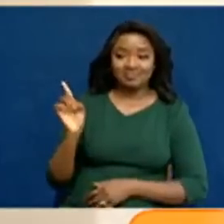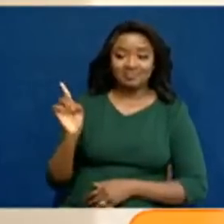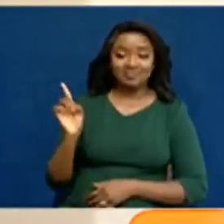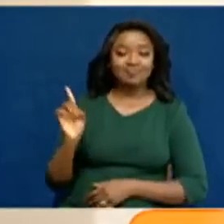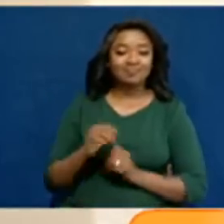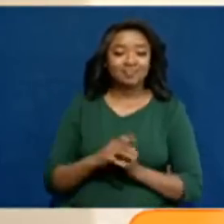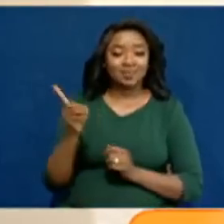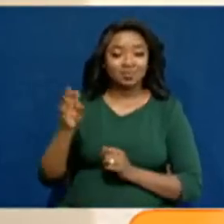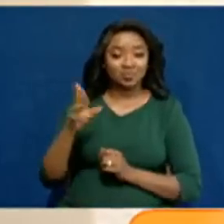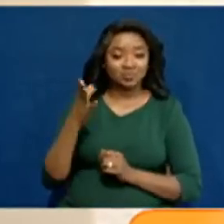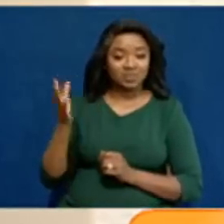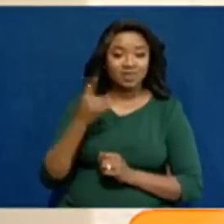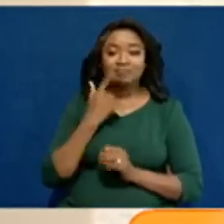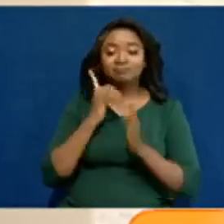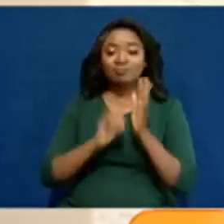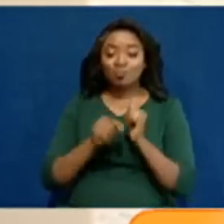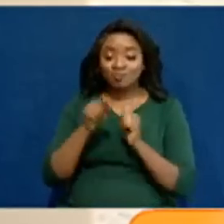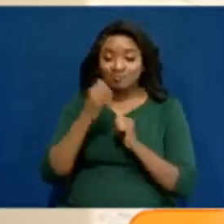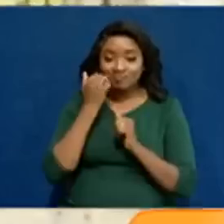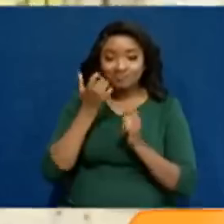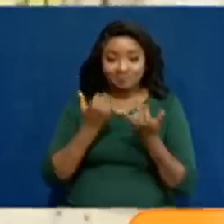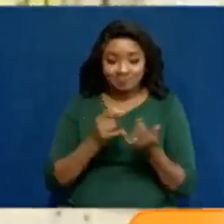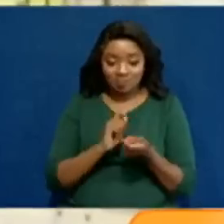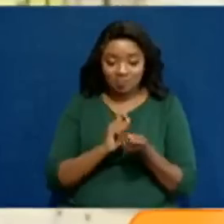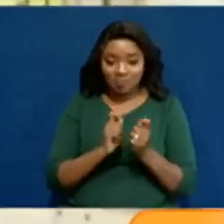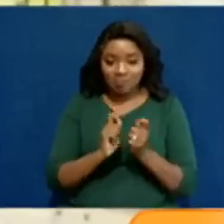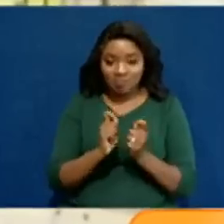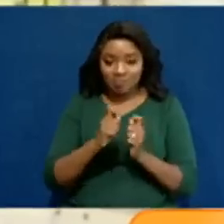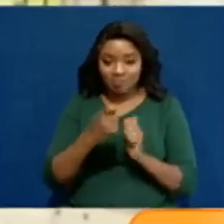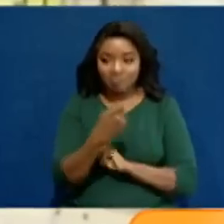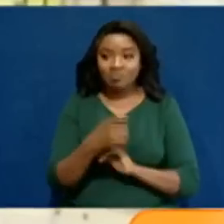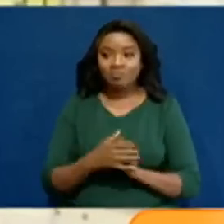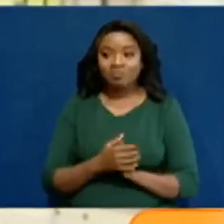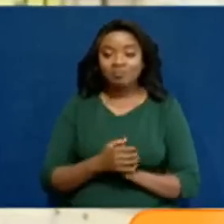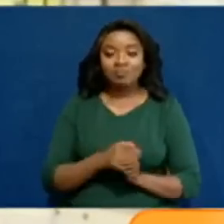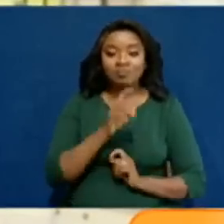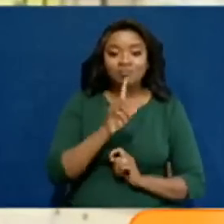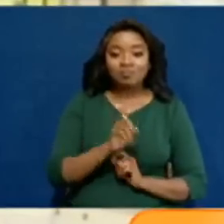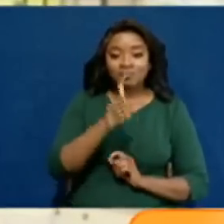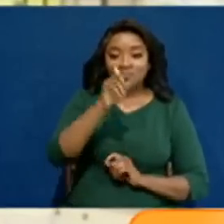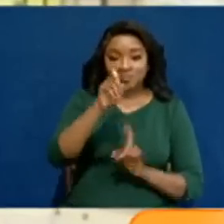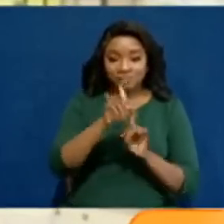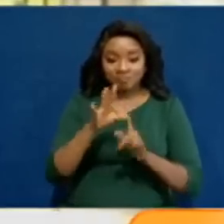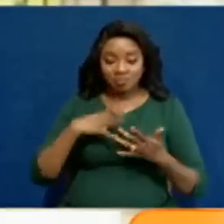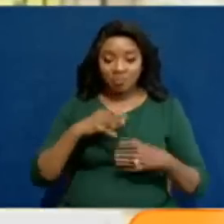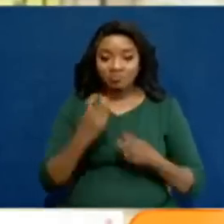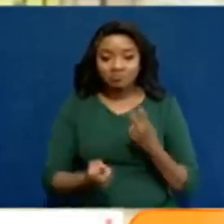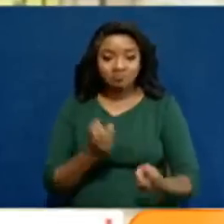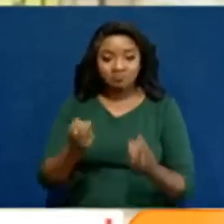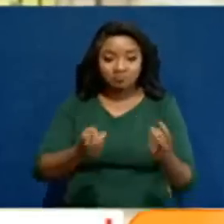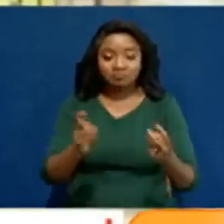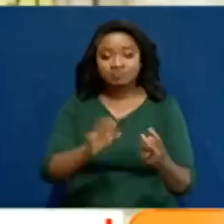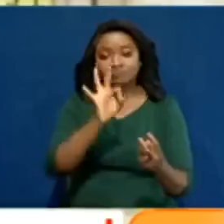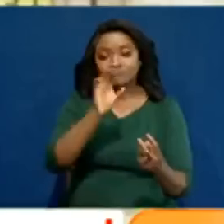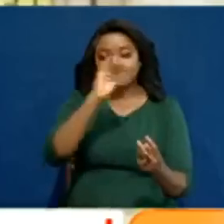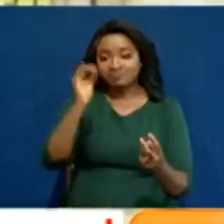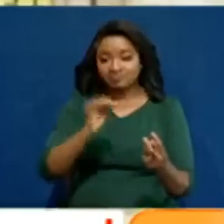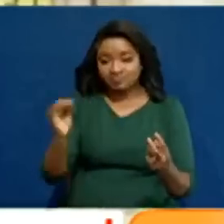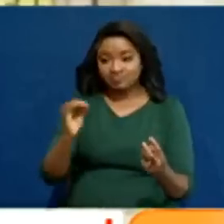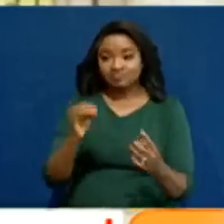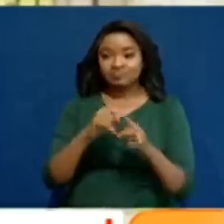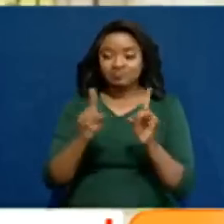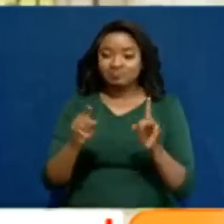there is a likelihood that the virus is mutating. The mortality from Mpox is around 3%. And one